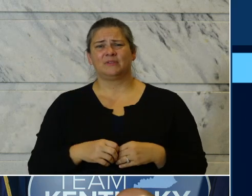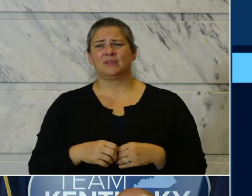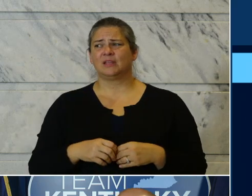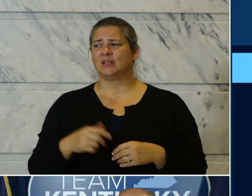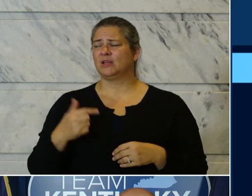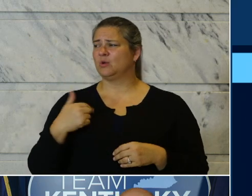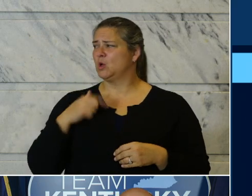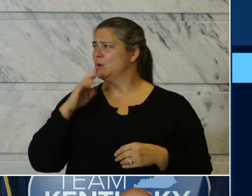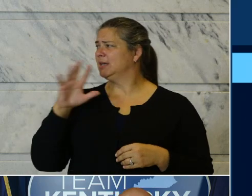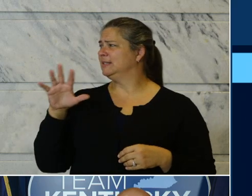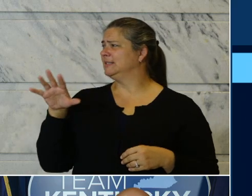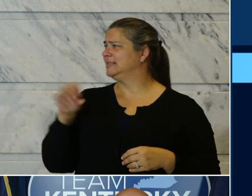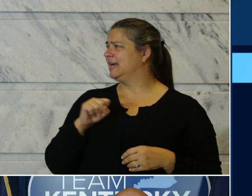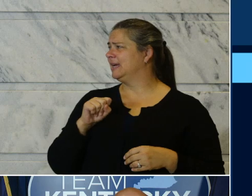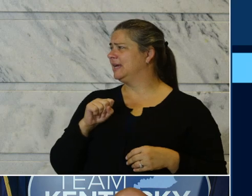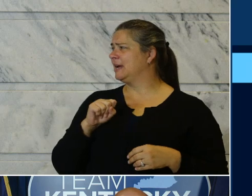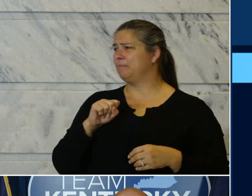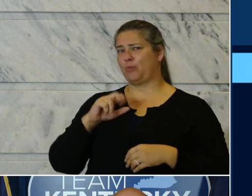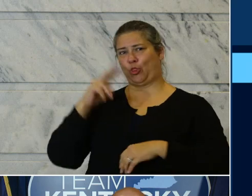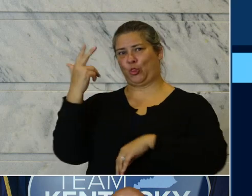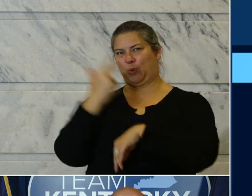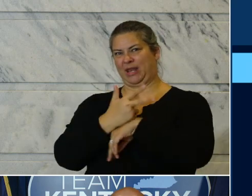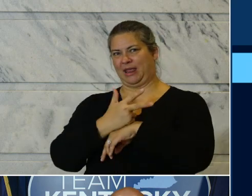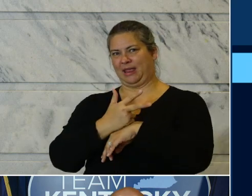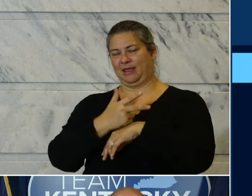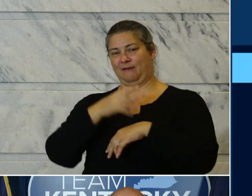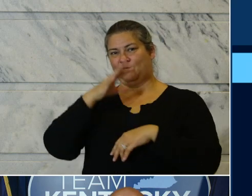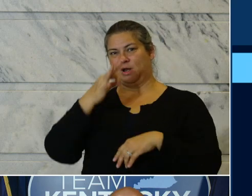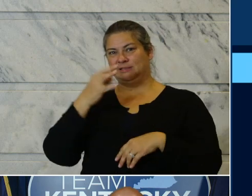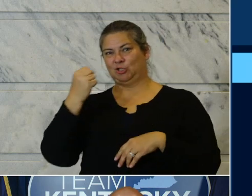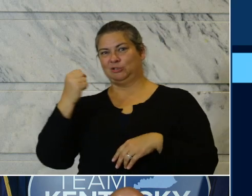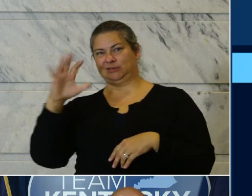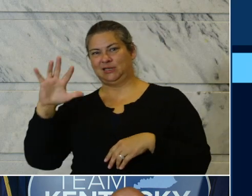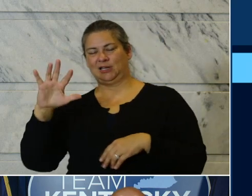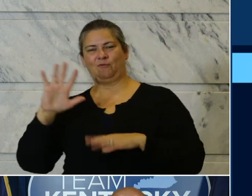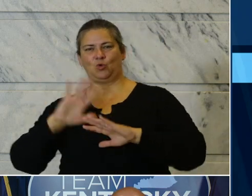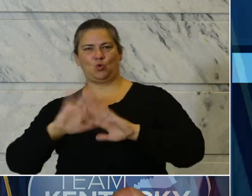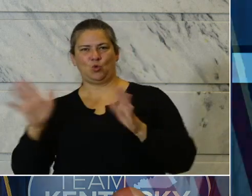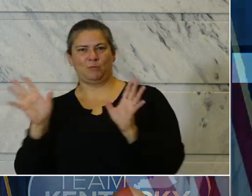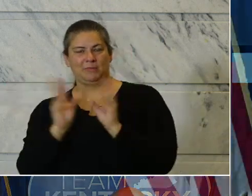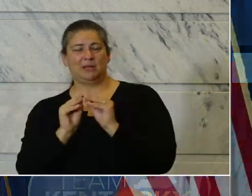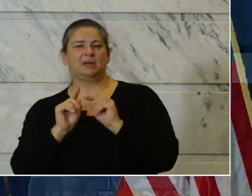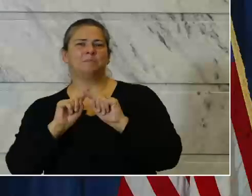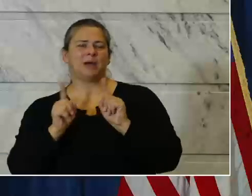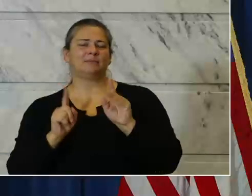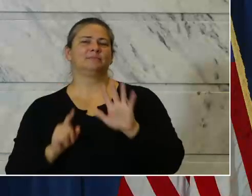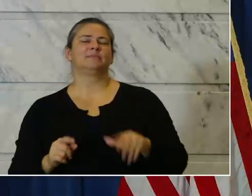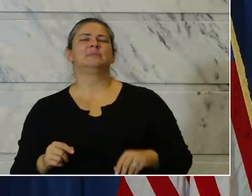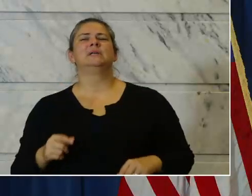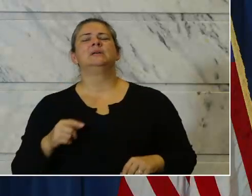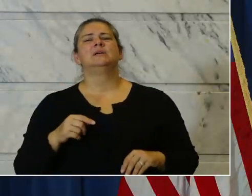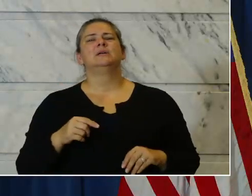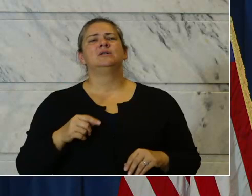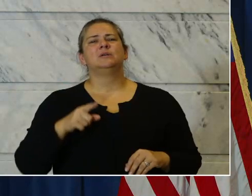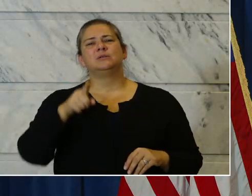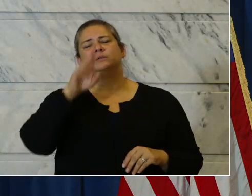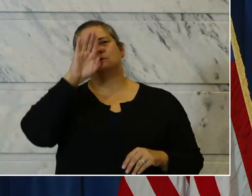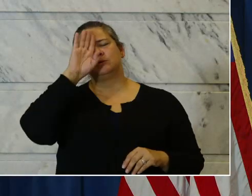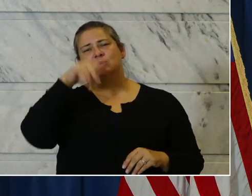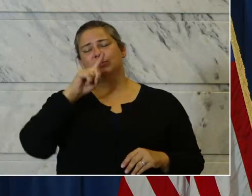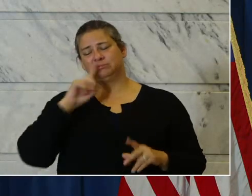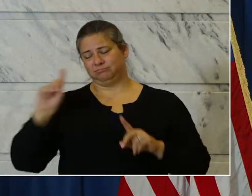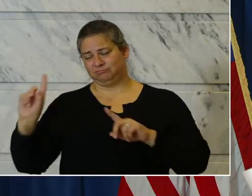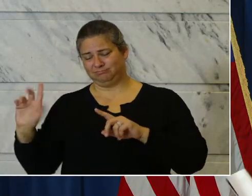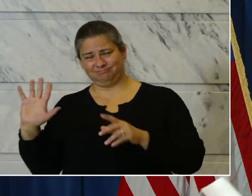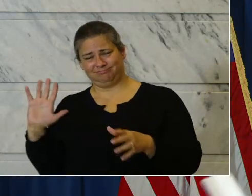3-day hiatus here. The vast majority are trying really hard, and thank you. We've gone through a lot. We've done a lot of good stuff